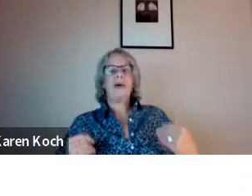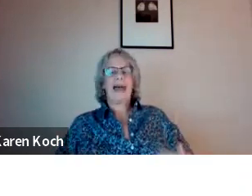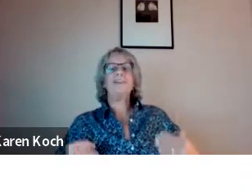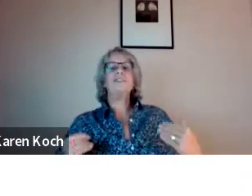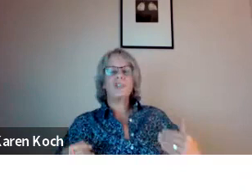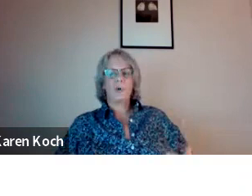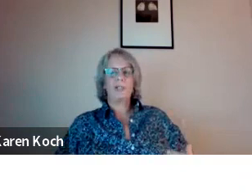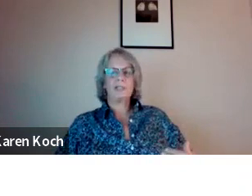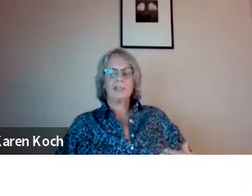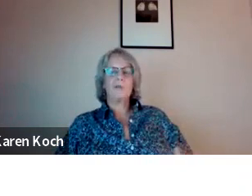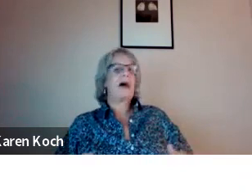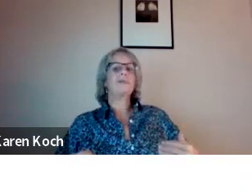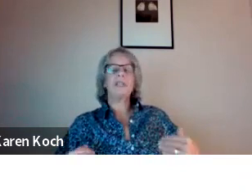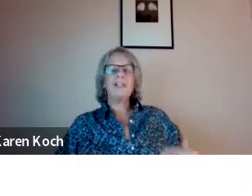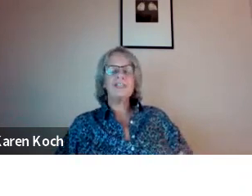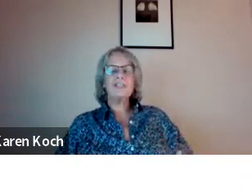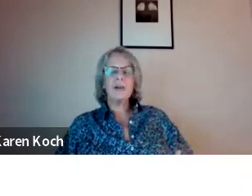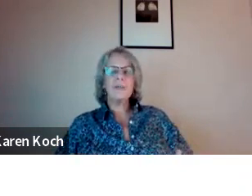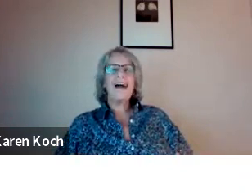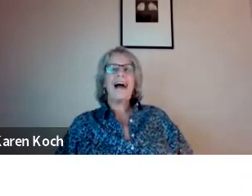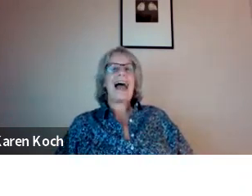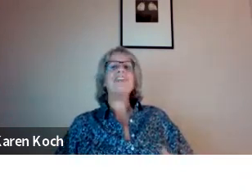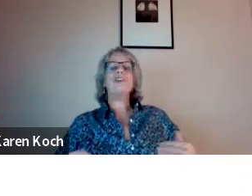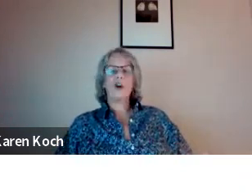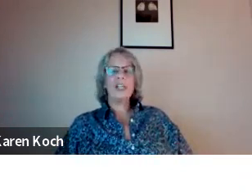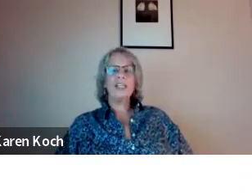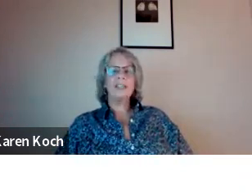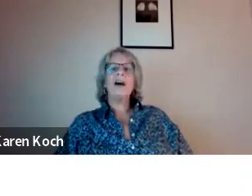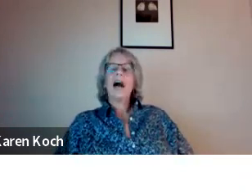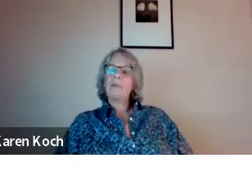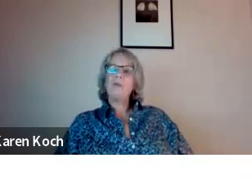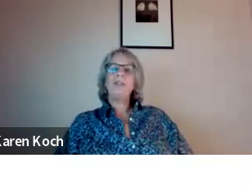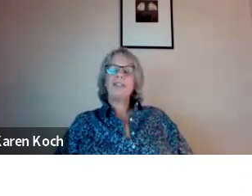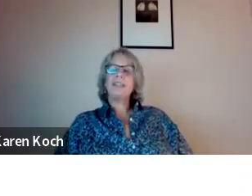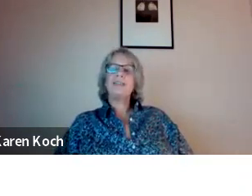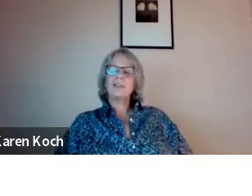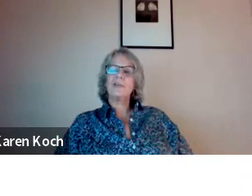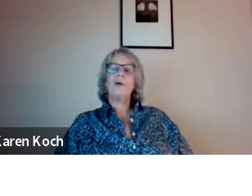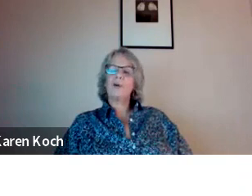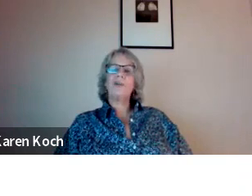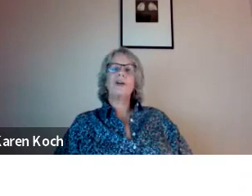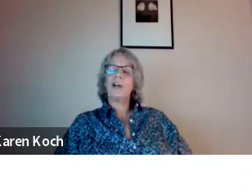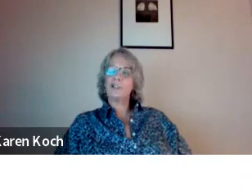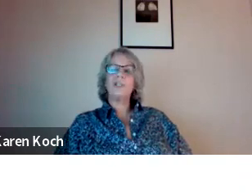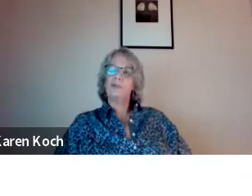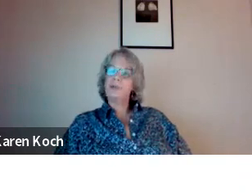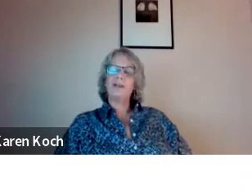made a bad choice about a relationship had a guardian, I'd be willing to say that a good part of our country would be